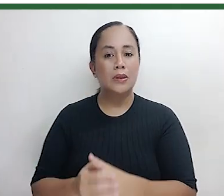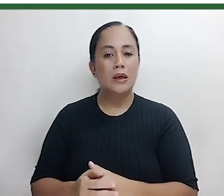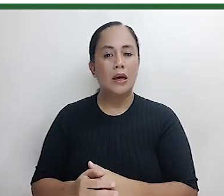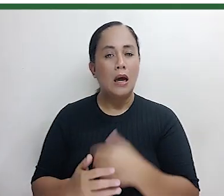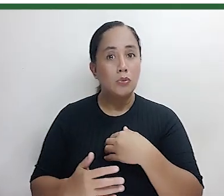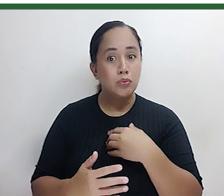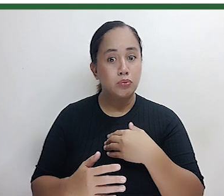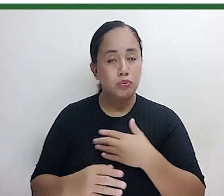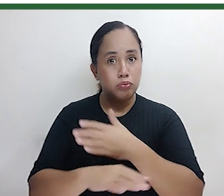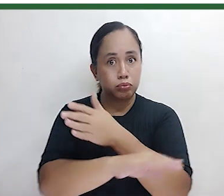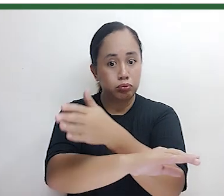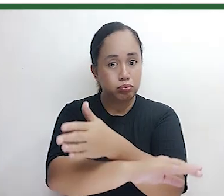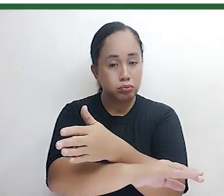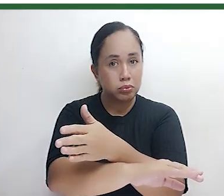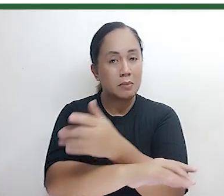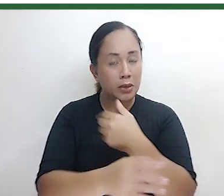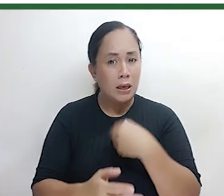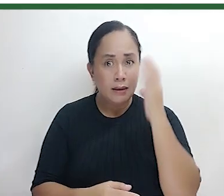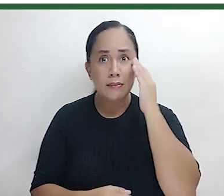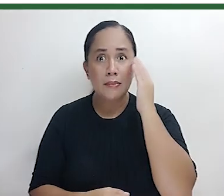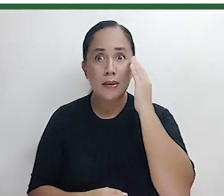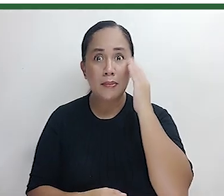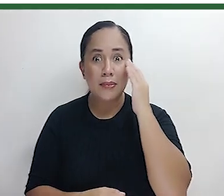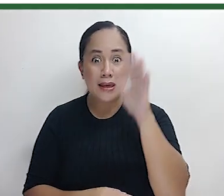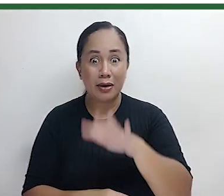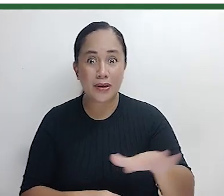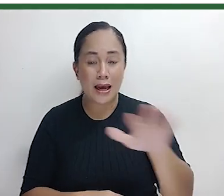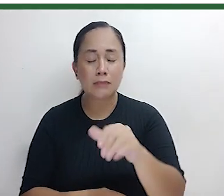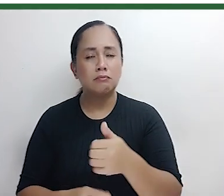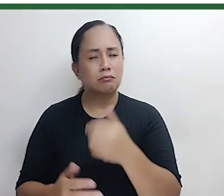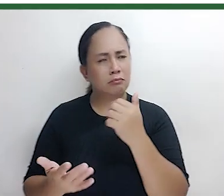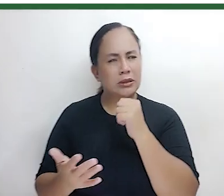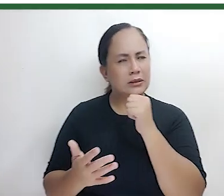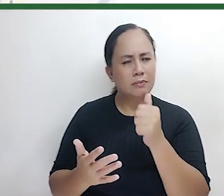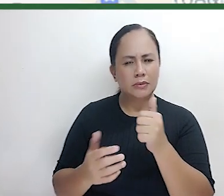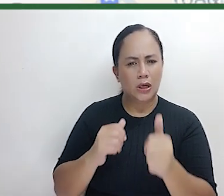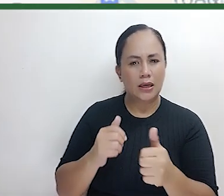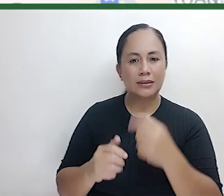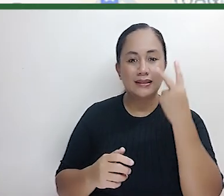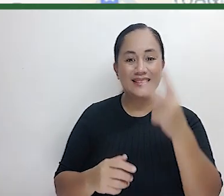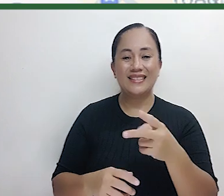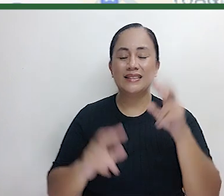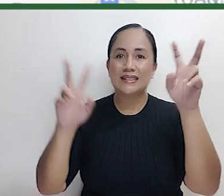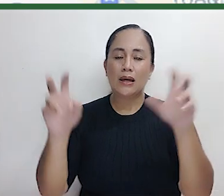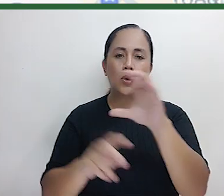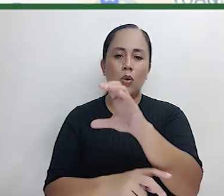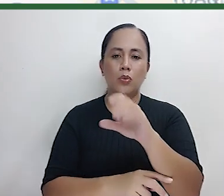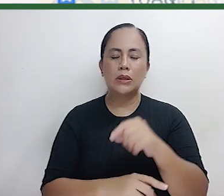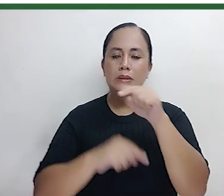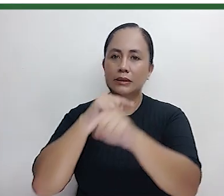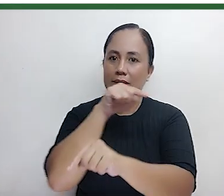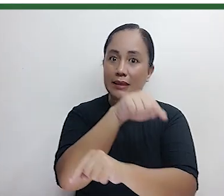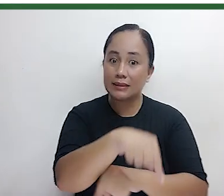Input: have you been to Crossing? Some of us are familiar with this area, some may not. This is the name given to